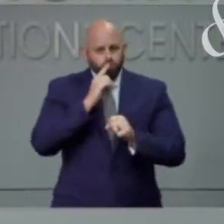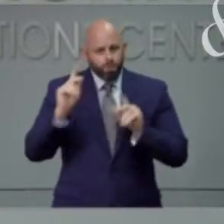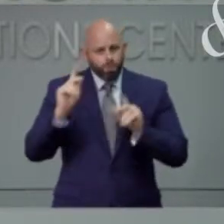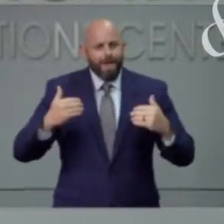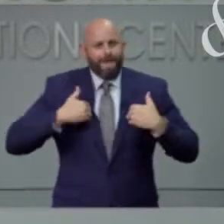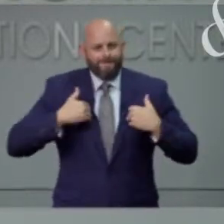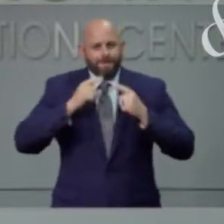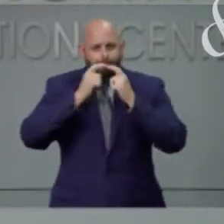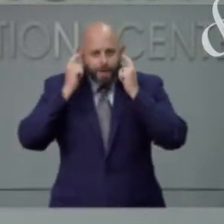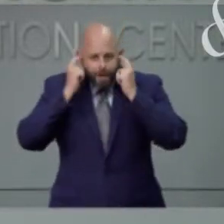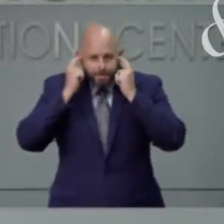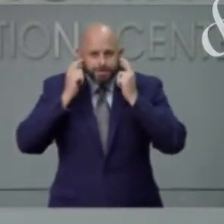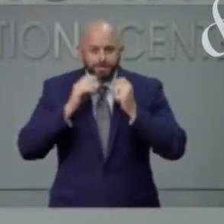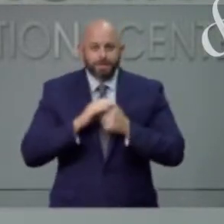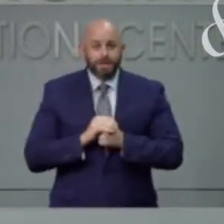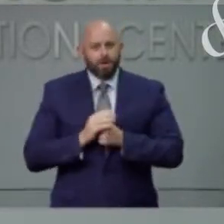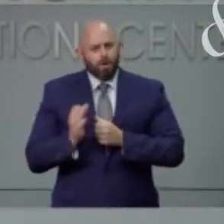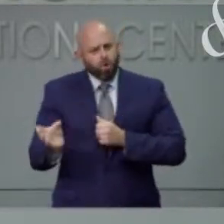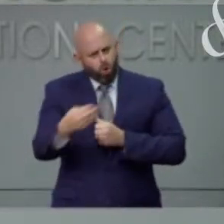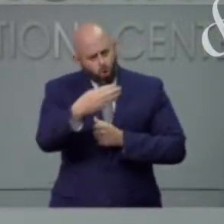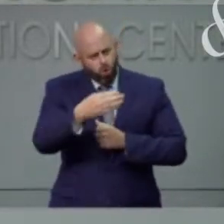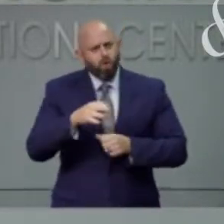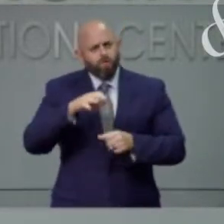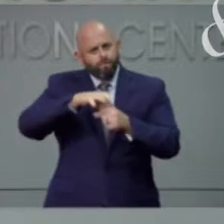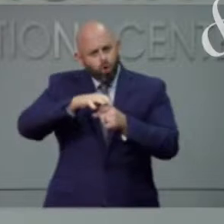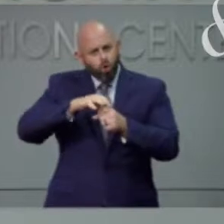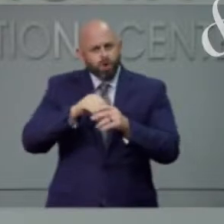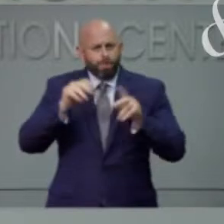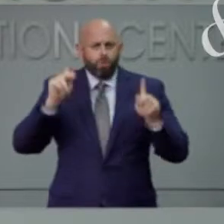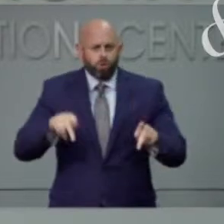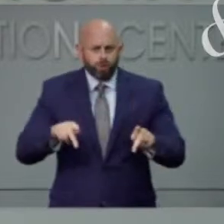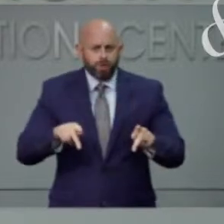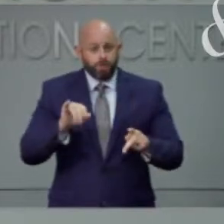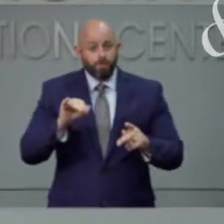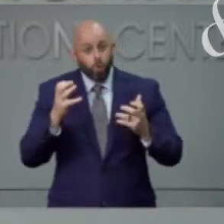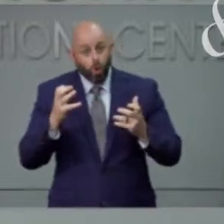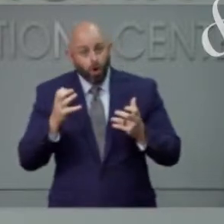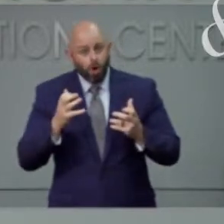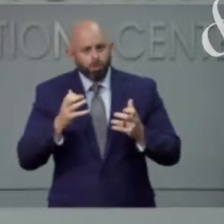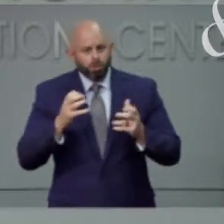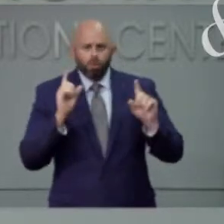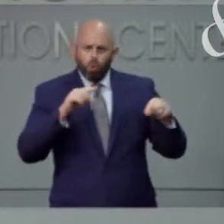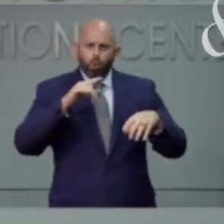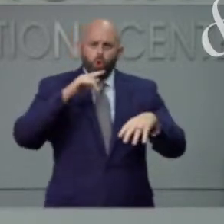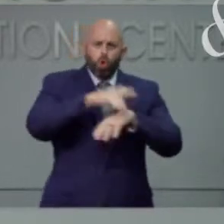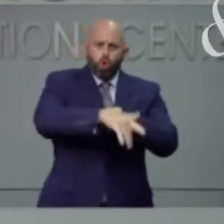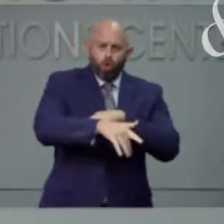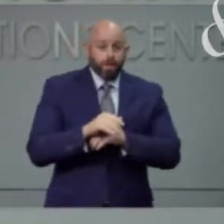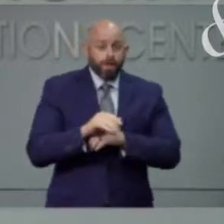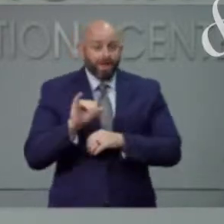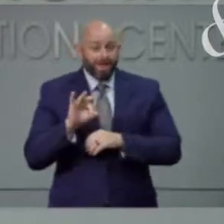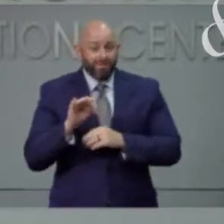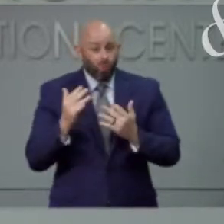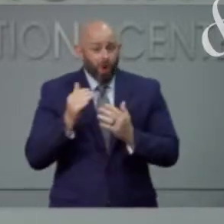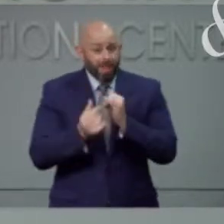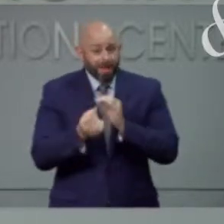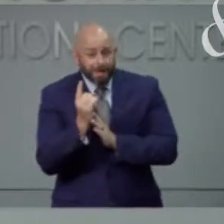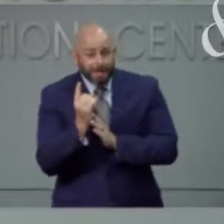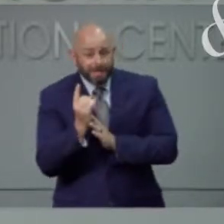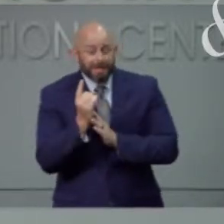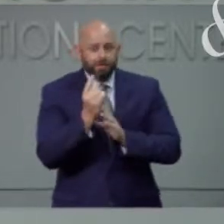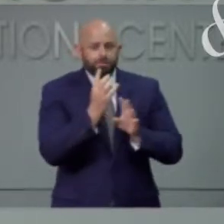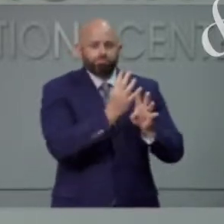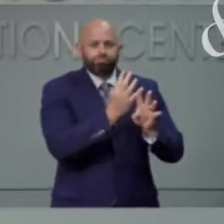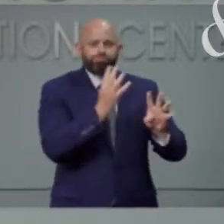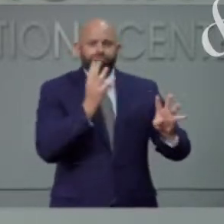to go vote in person if you can, and go vote early, because if you do wait till election day, there's a better chance for there to be